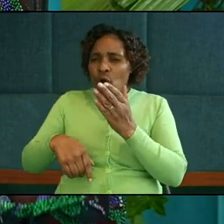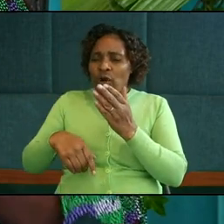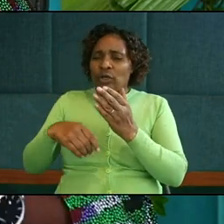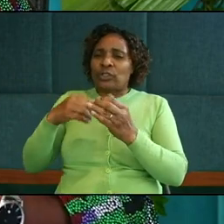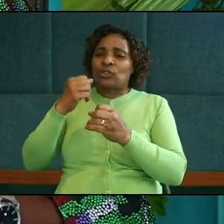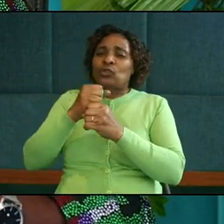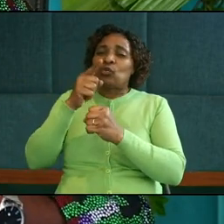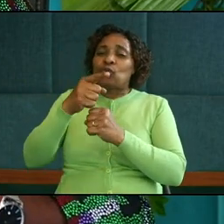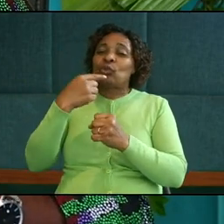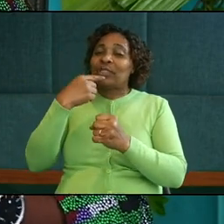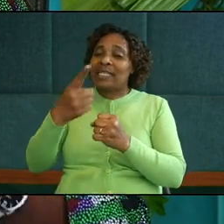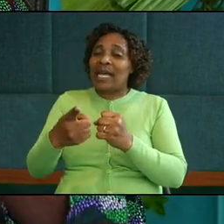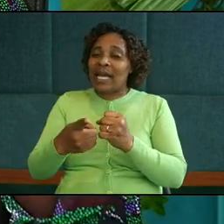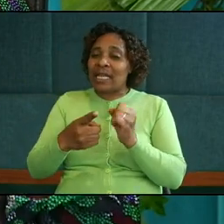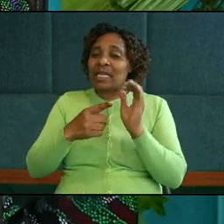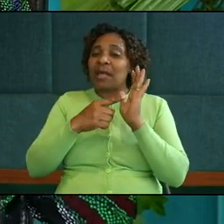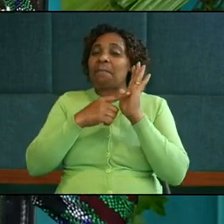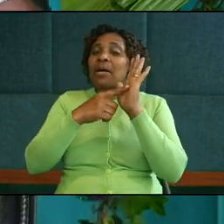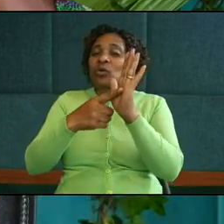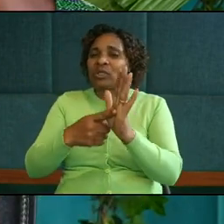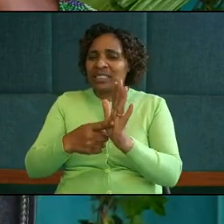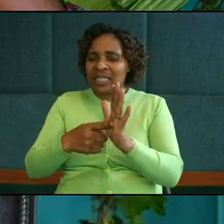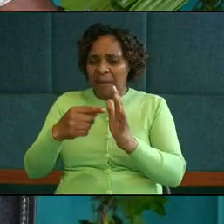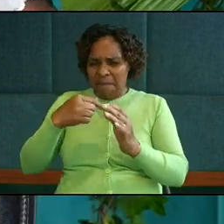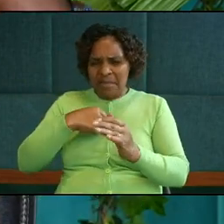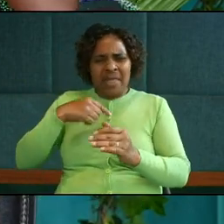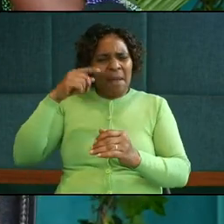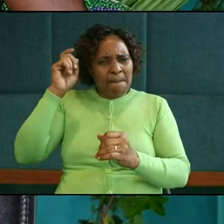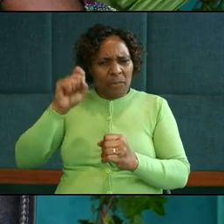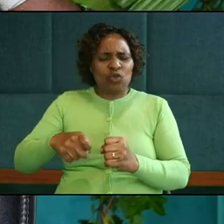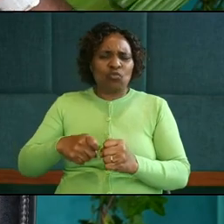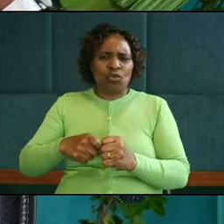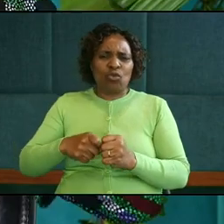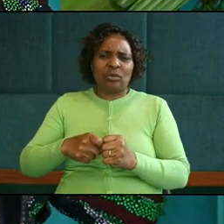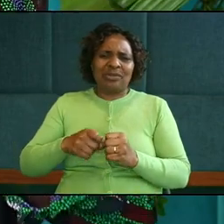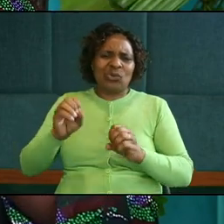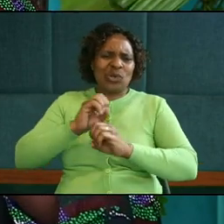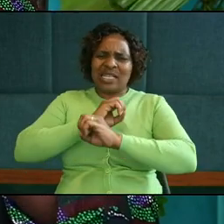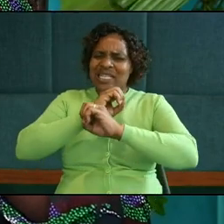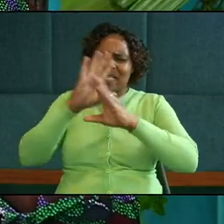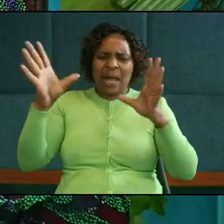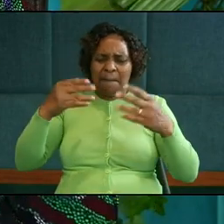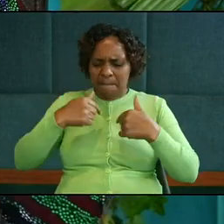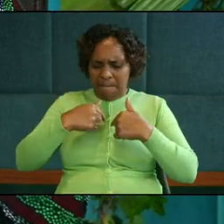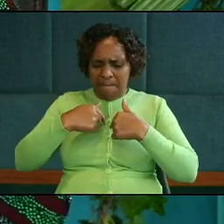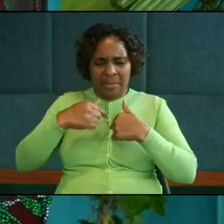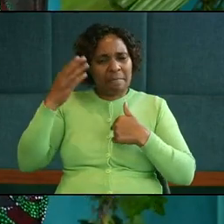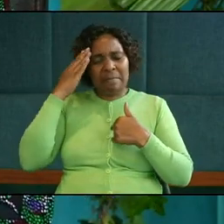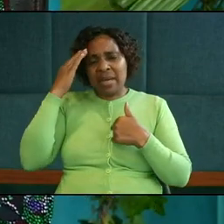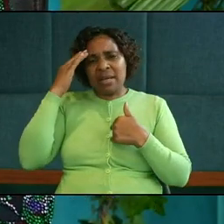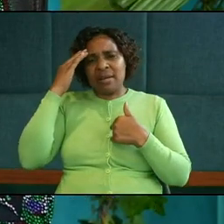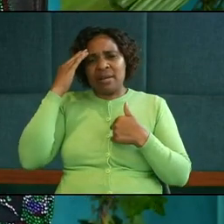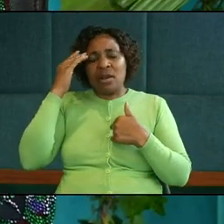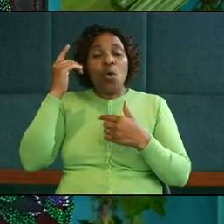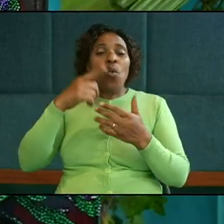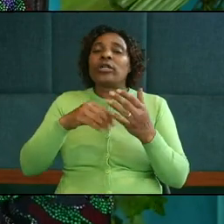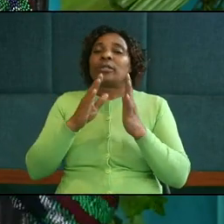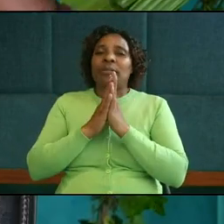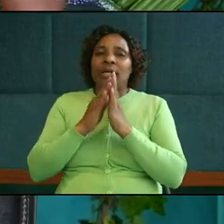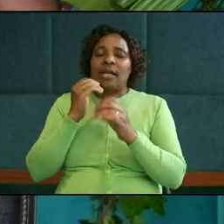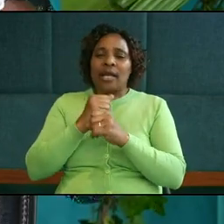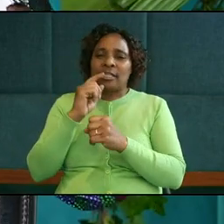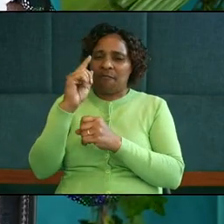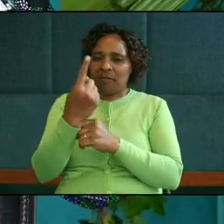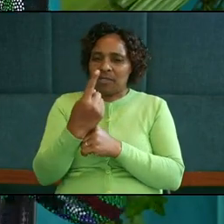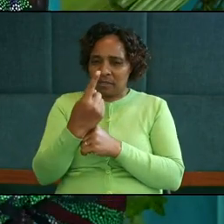call manifestation. Mm-hmm. Other people are like, I am going to meditate, clear your mind, that sort of thing. Like what prayer does at